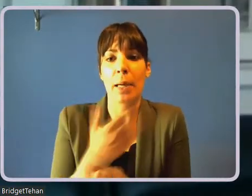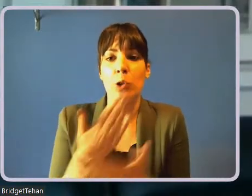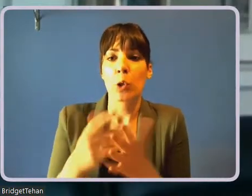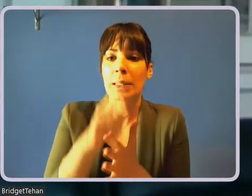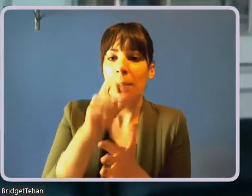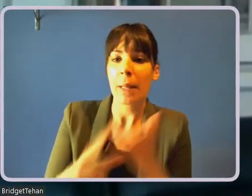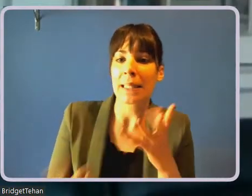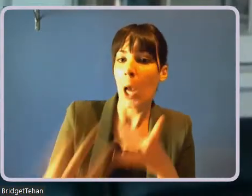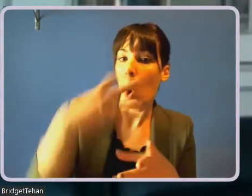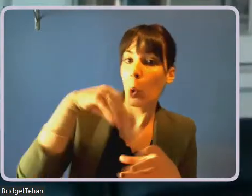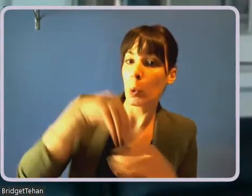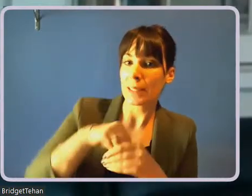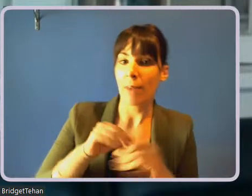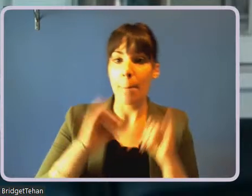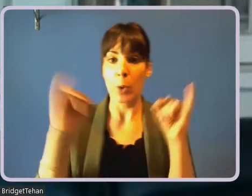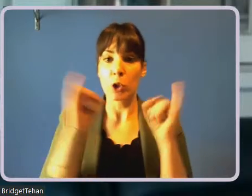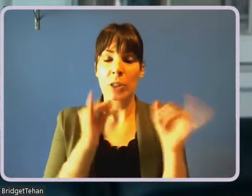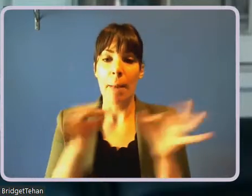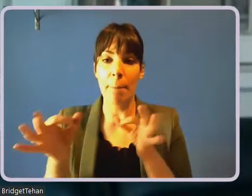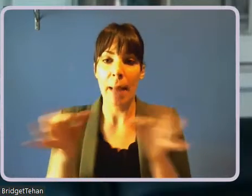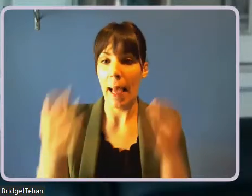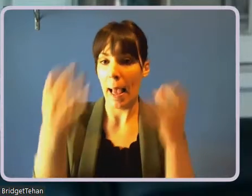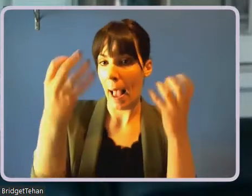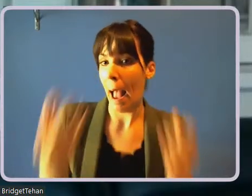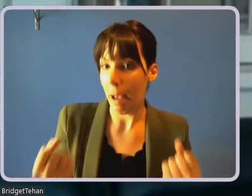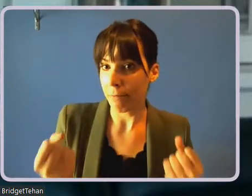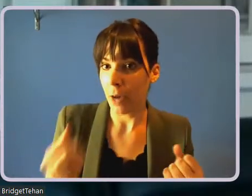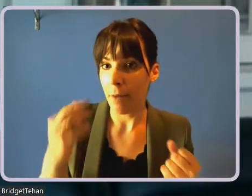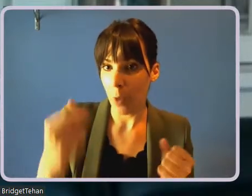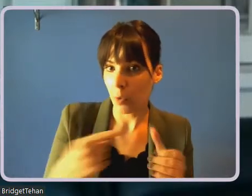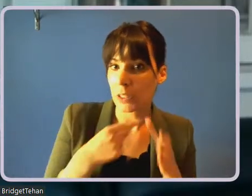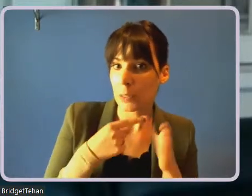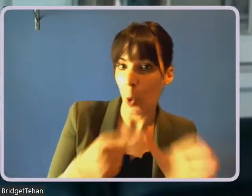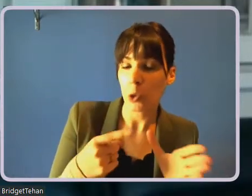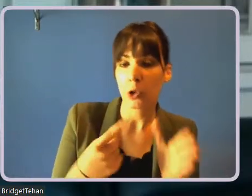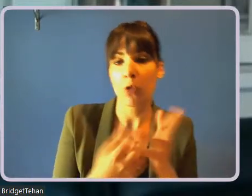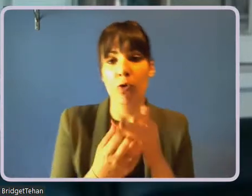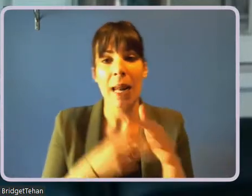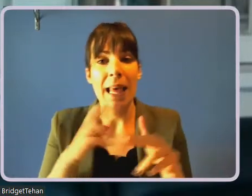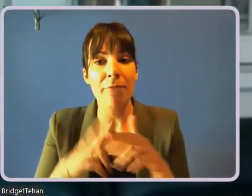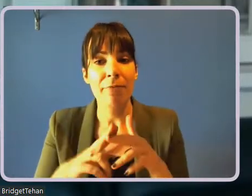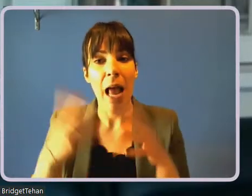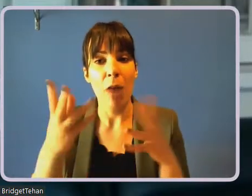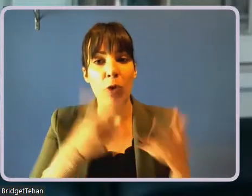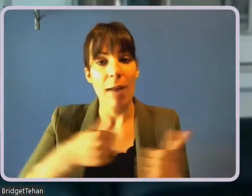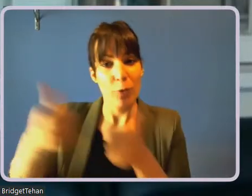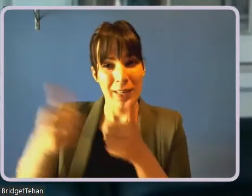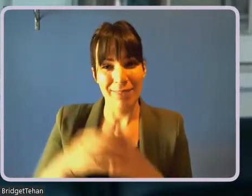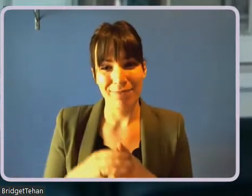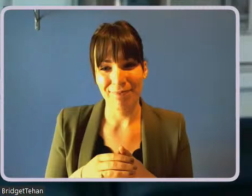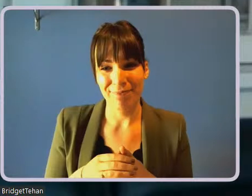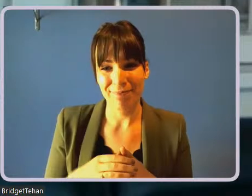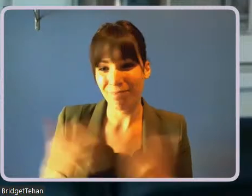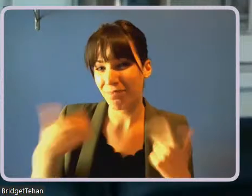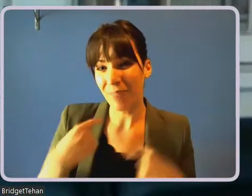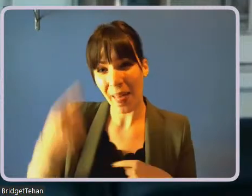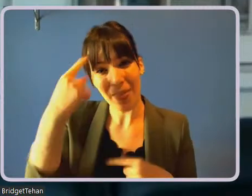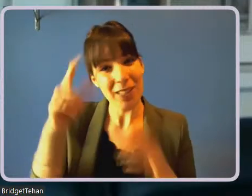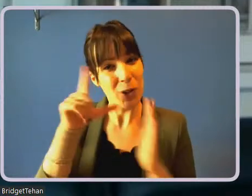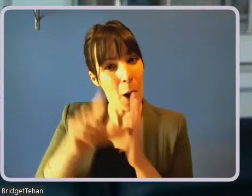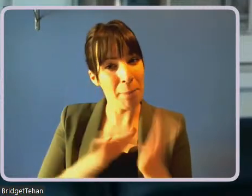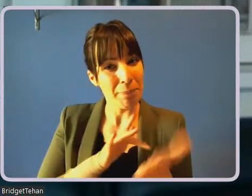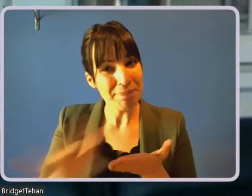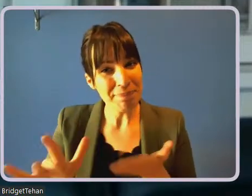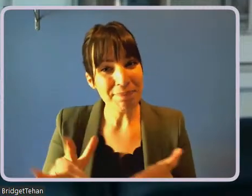planning, preparedness, response, relief and recovery. I believe we are out of time. I have so enjoyed